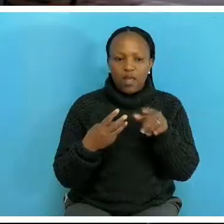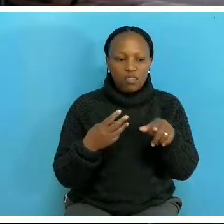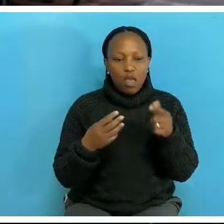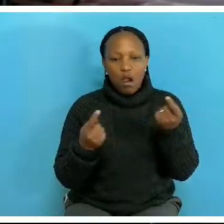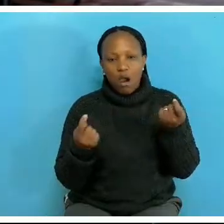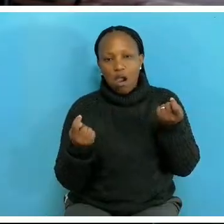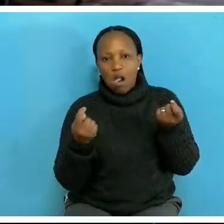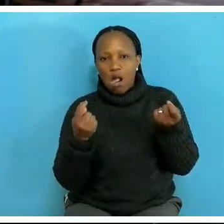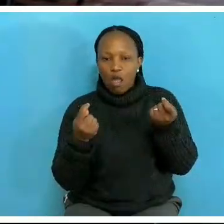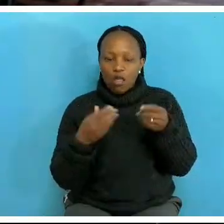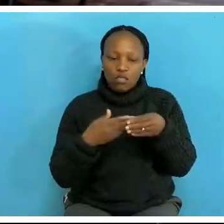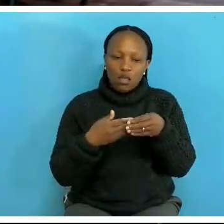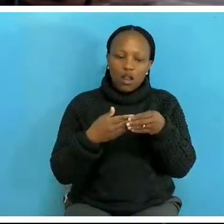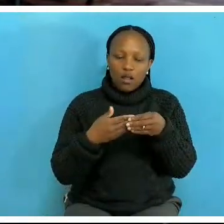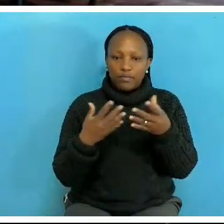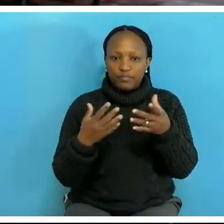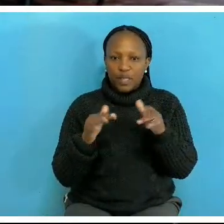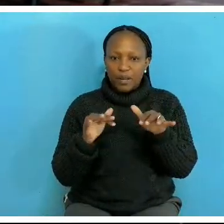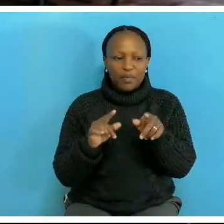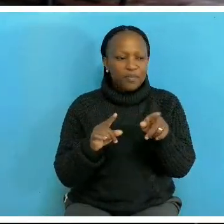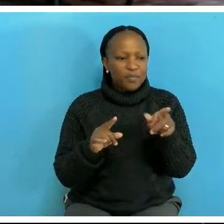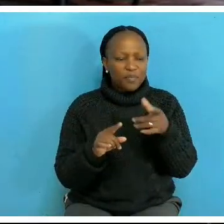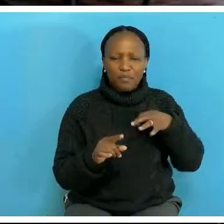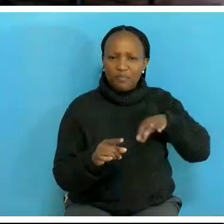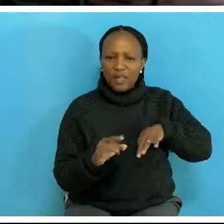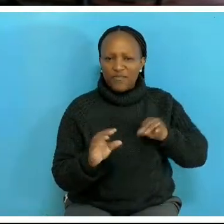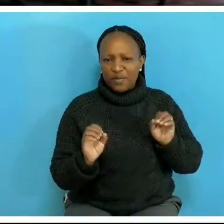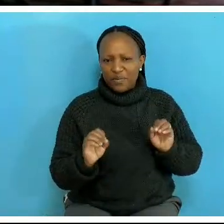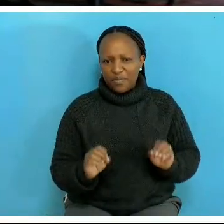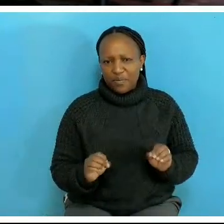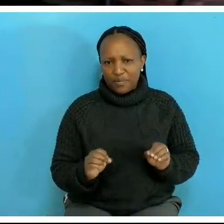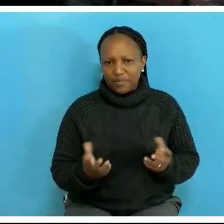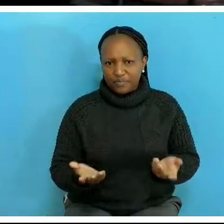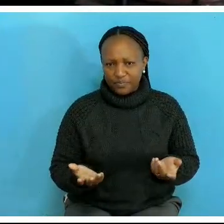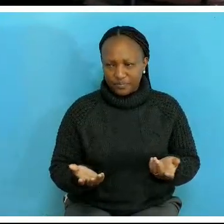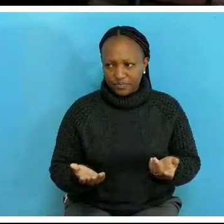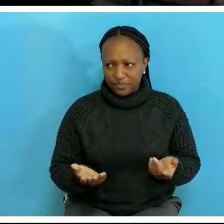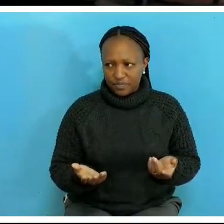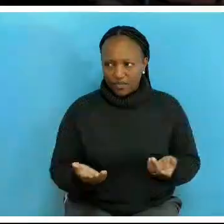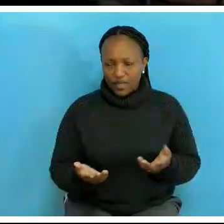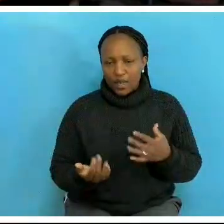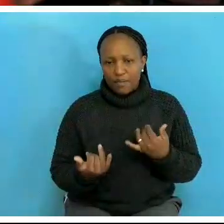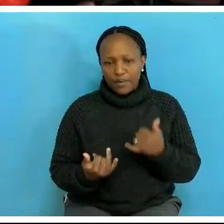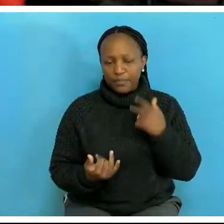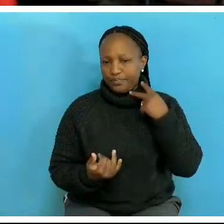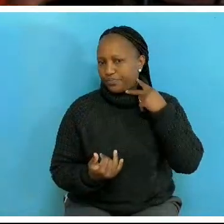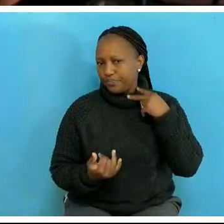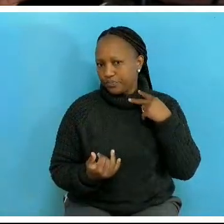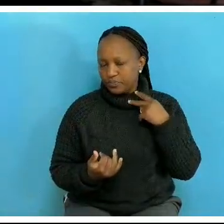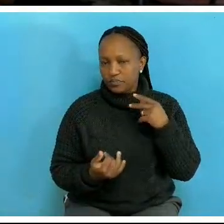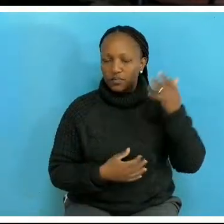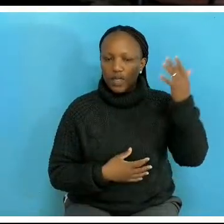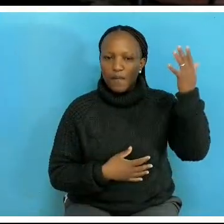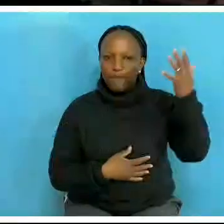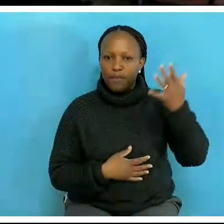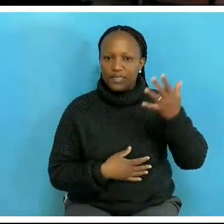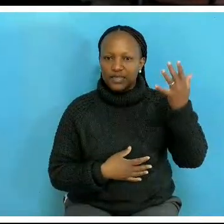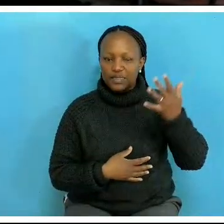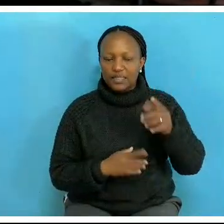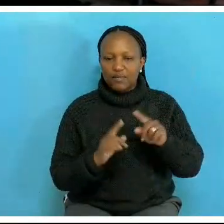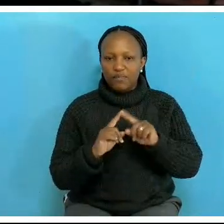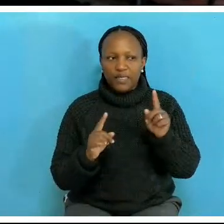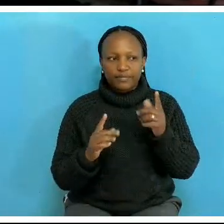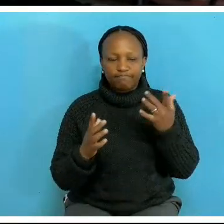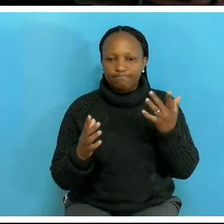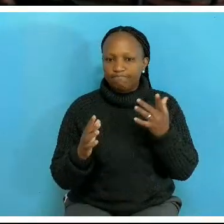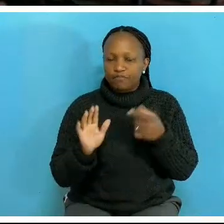big running of gambling. And yet our people are not benefiting from it. I was so disappointed to get the presentation whereby there was no feasibilities